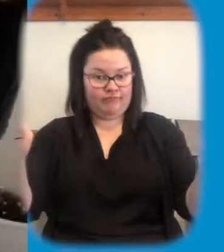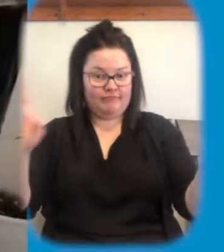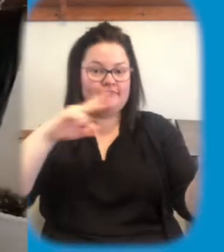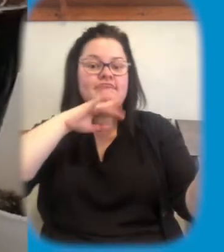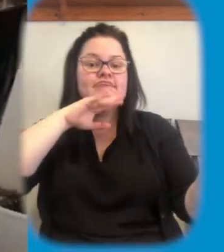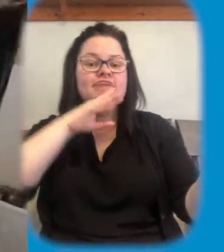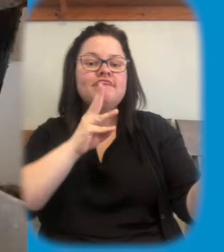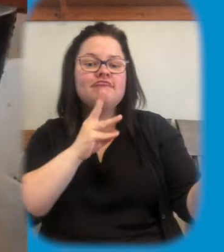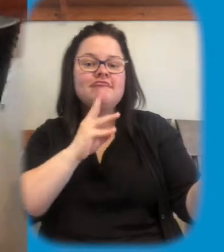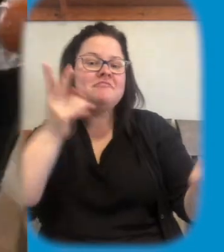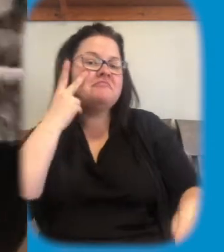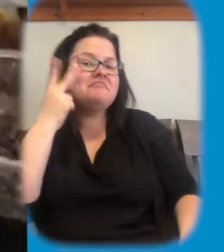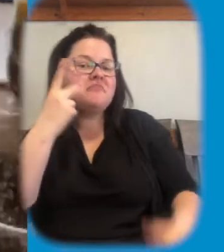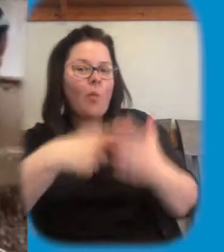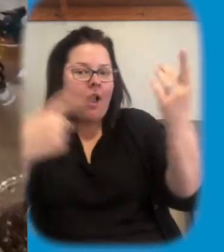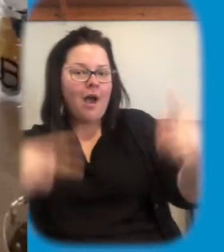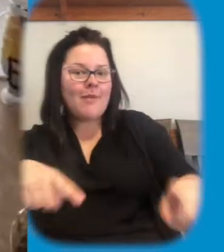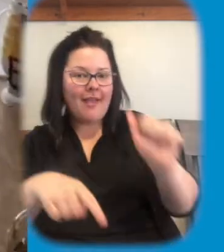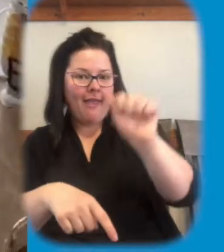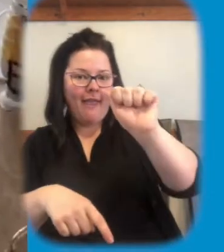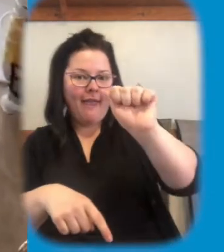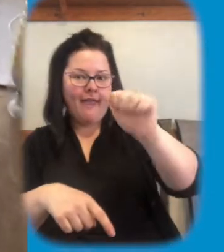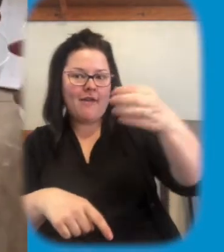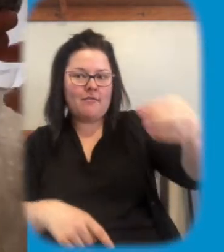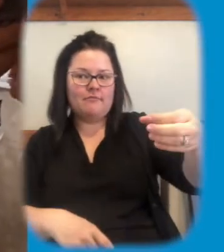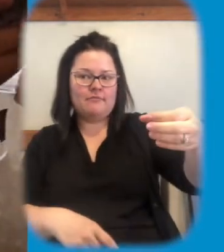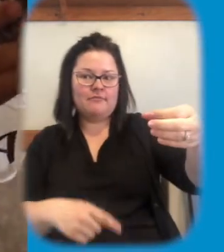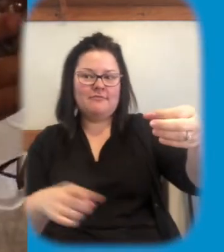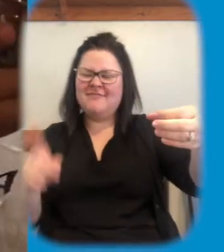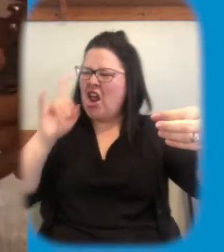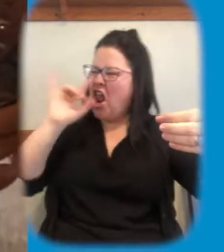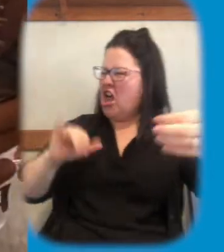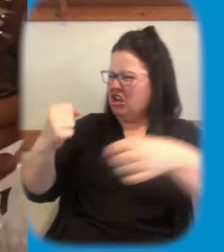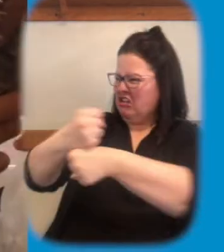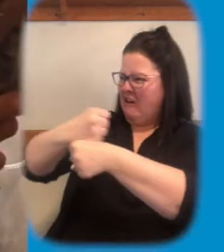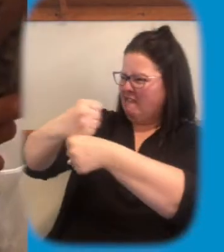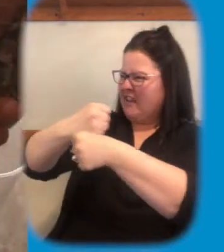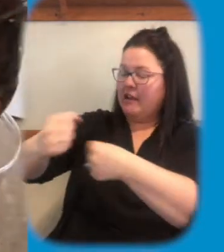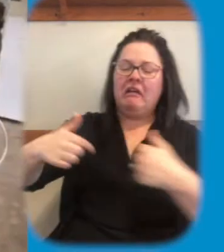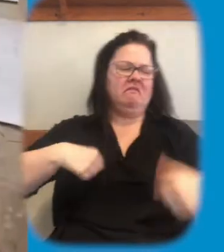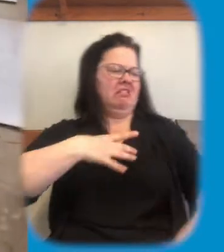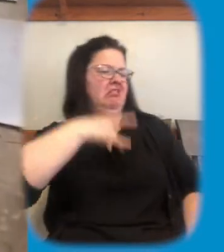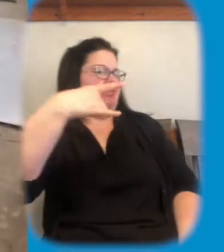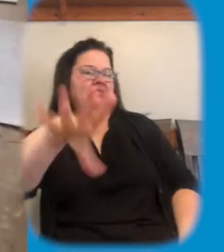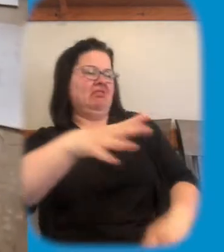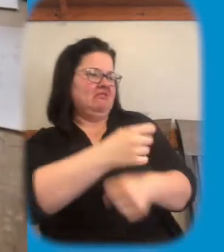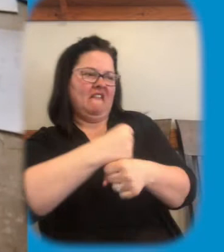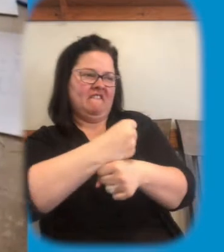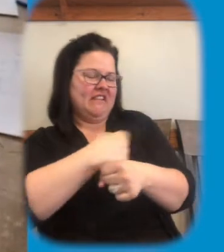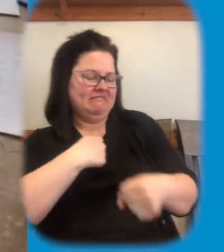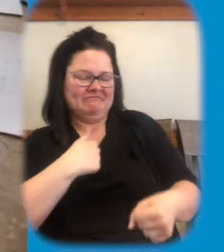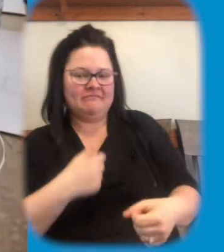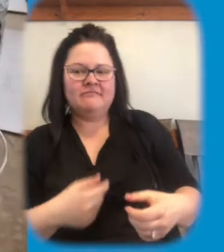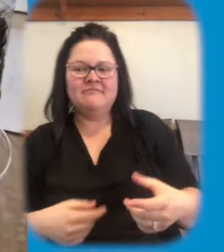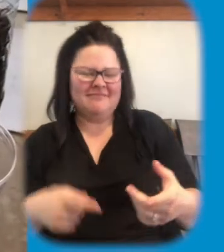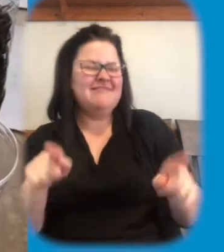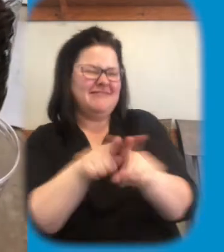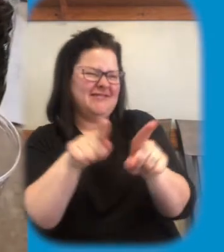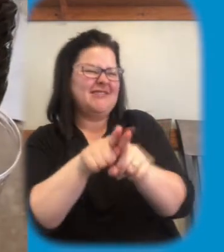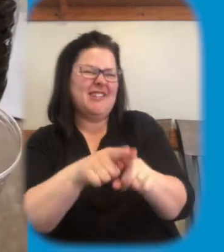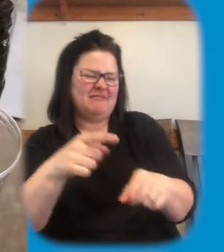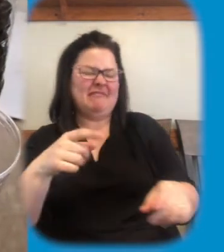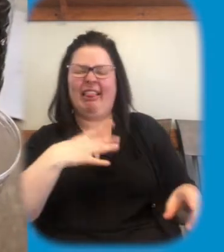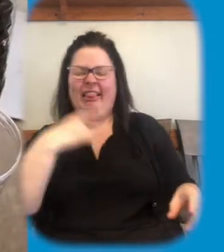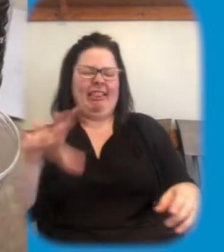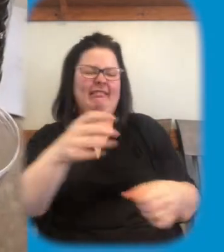Here's our dirty water. For some reason, Let's see what you get. Looks like coffee for some reason. Well, you know I don't like coffee, so yeah,